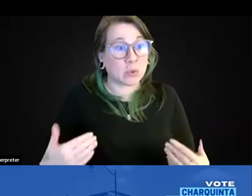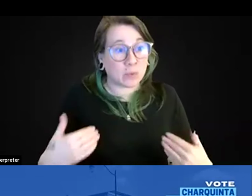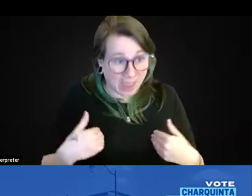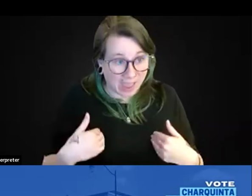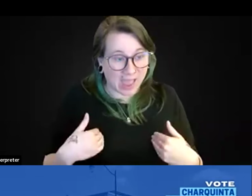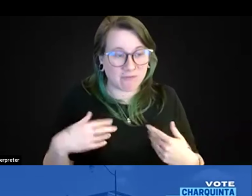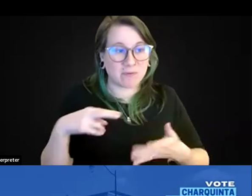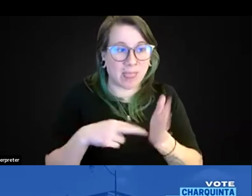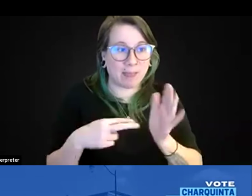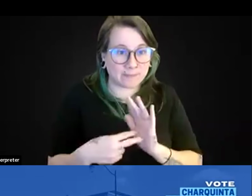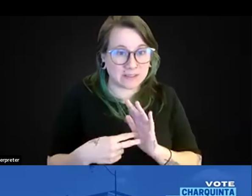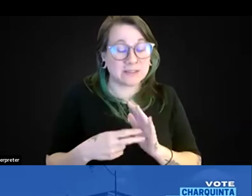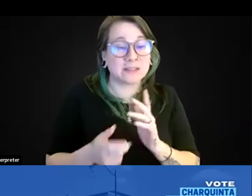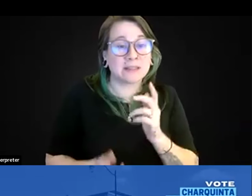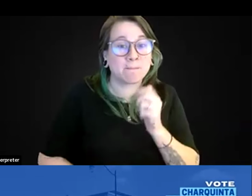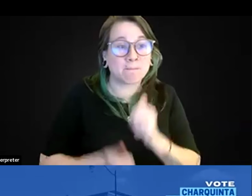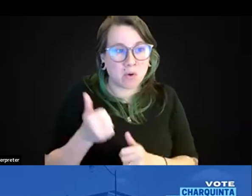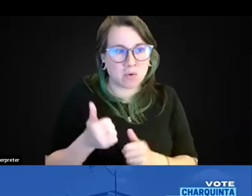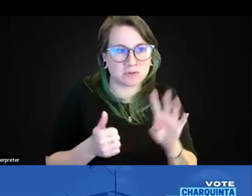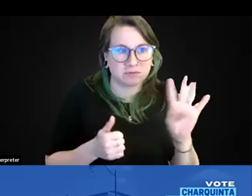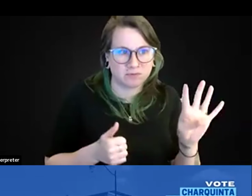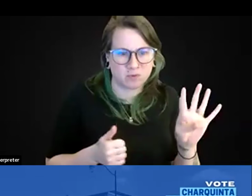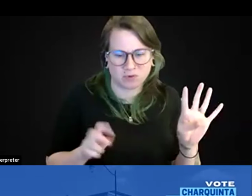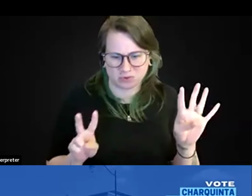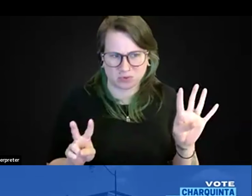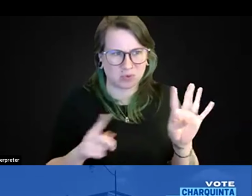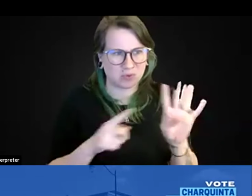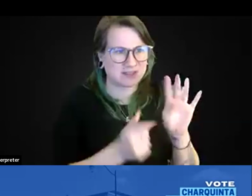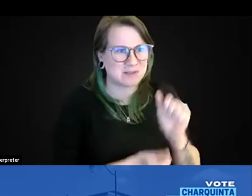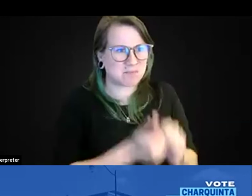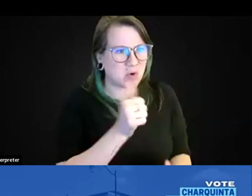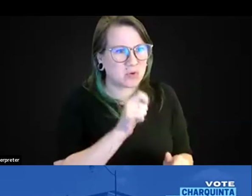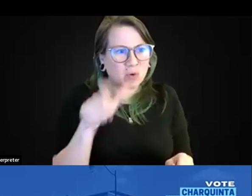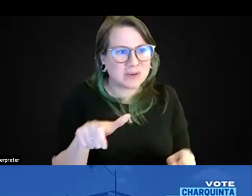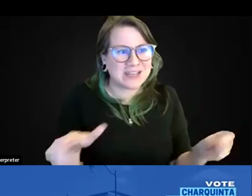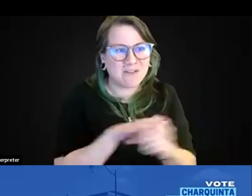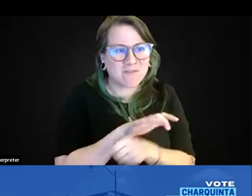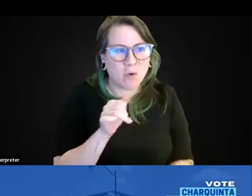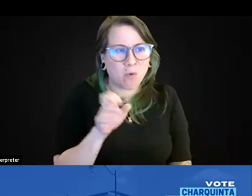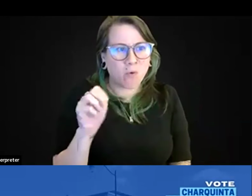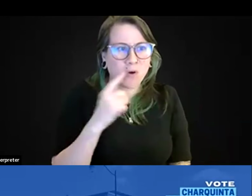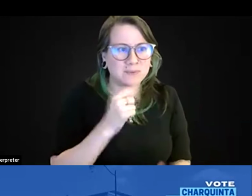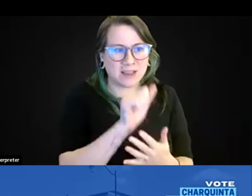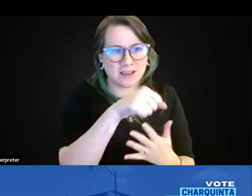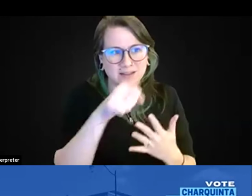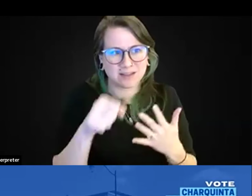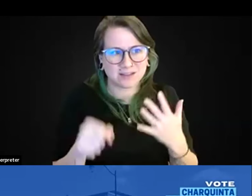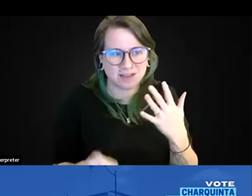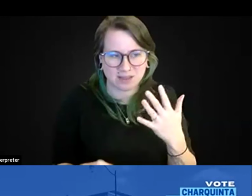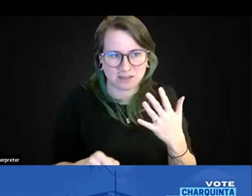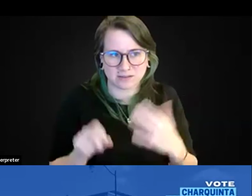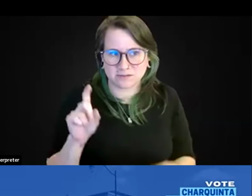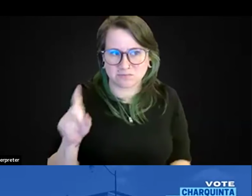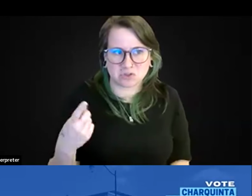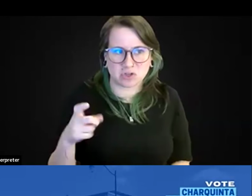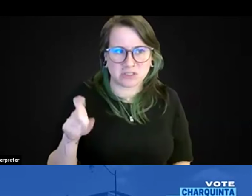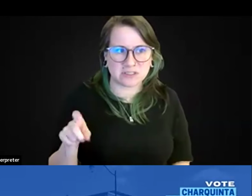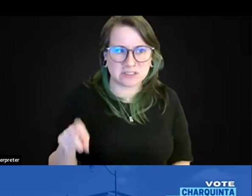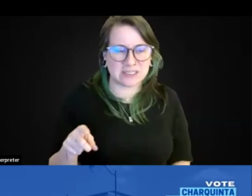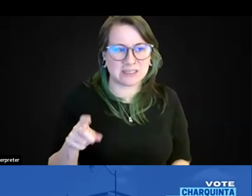of a majority, so 4-2 would be a majority. You don't need a full quorum all saying yes. You just need we need